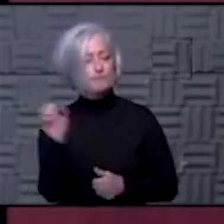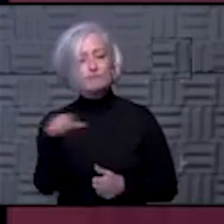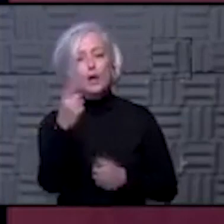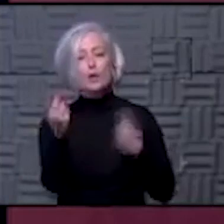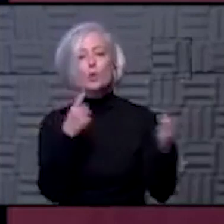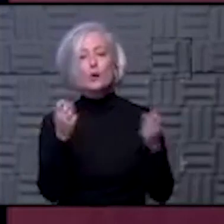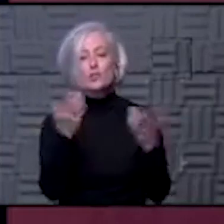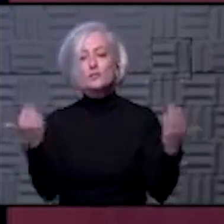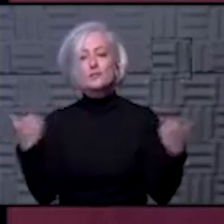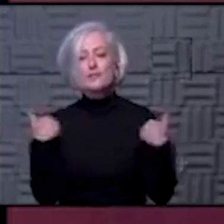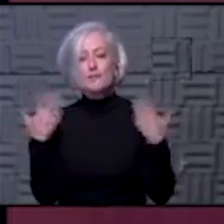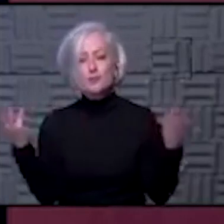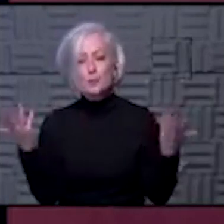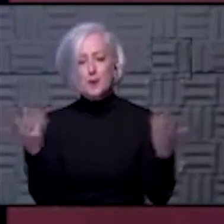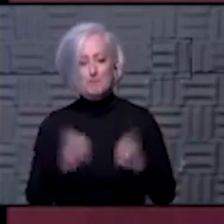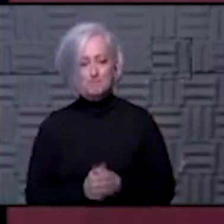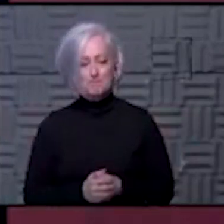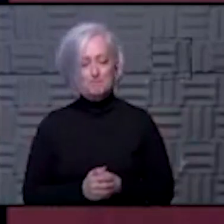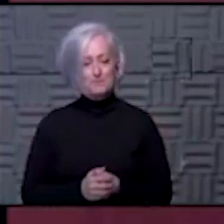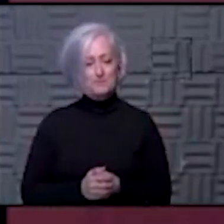out there?